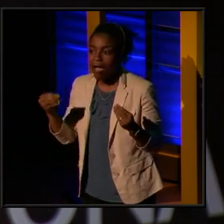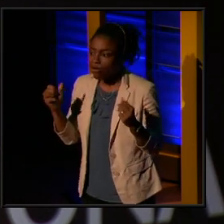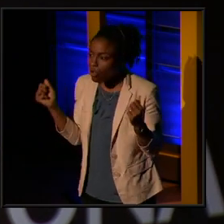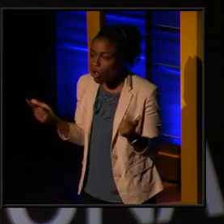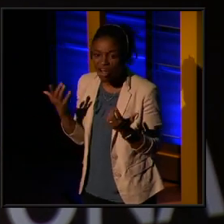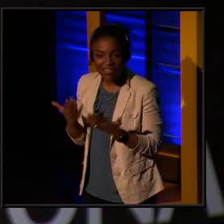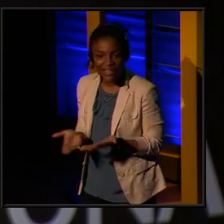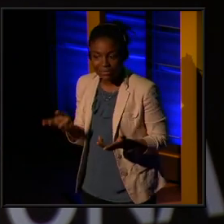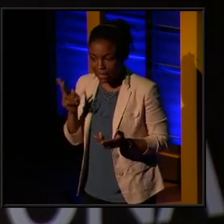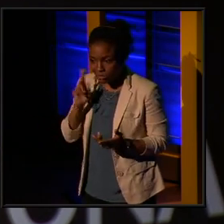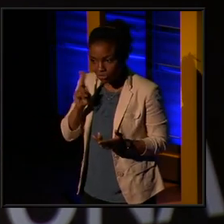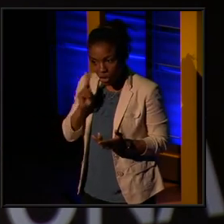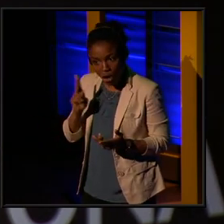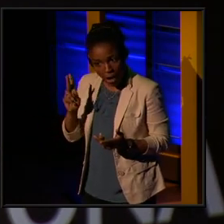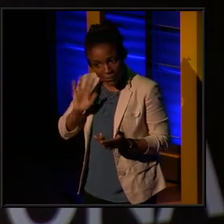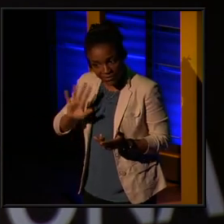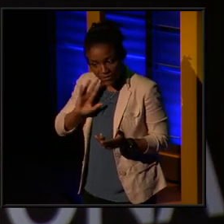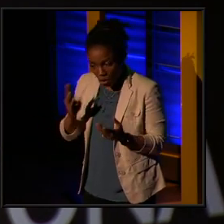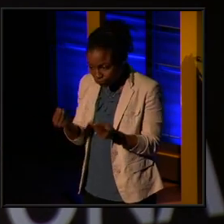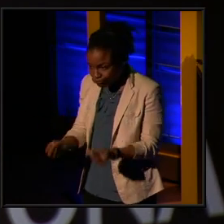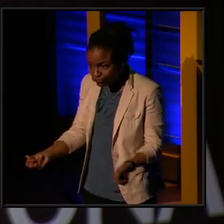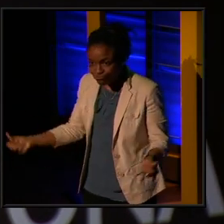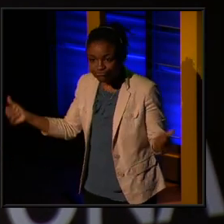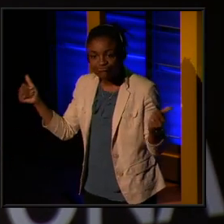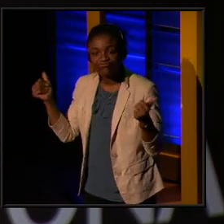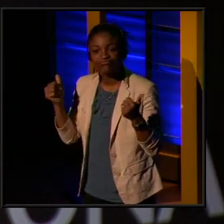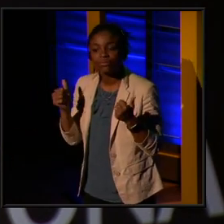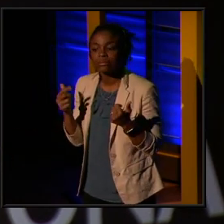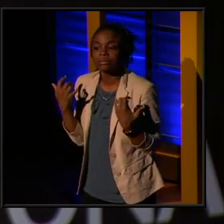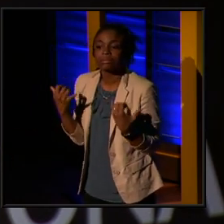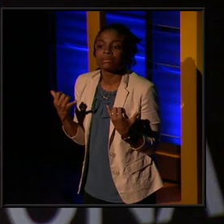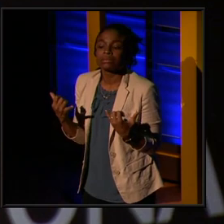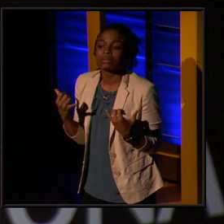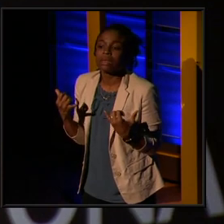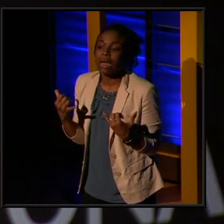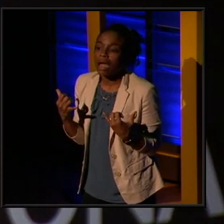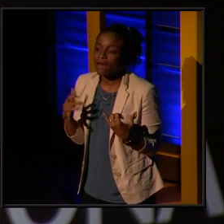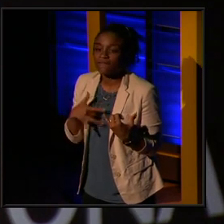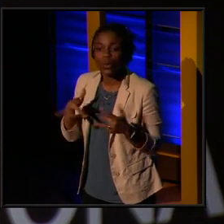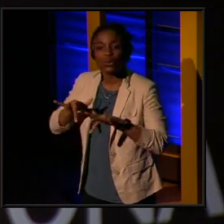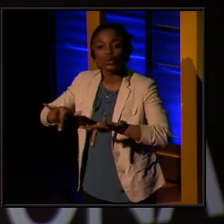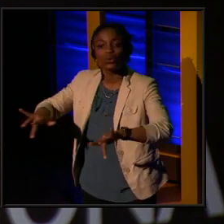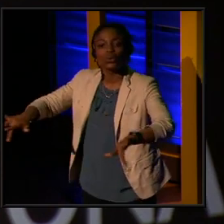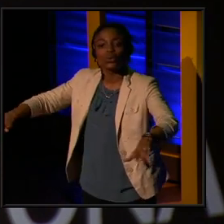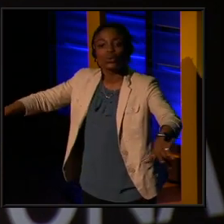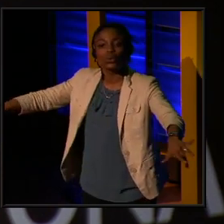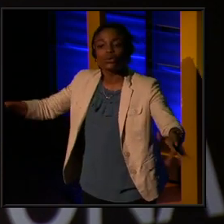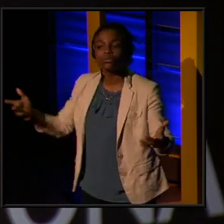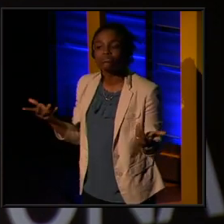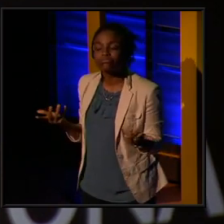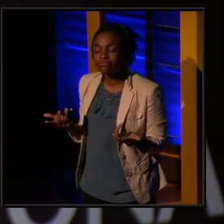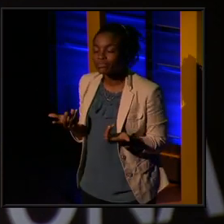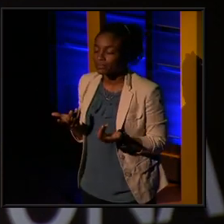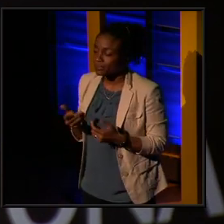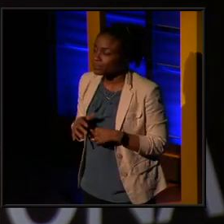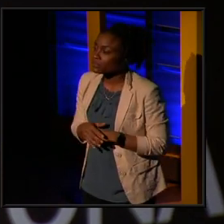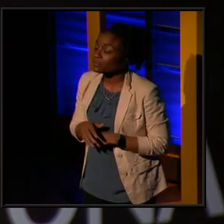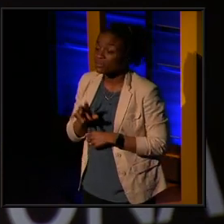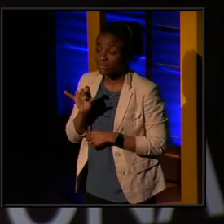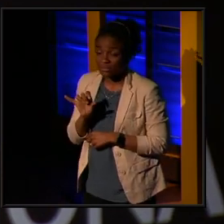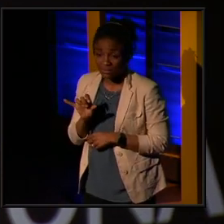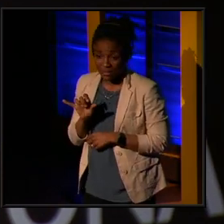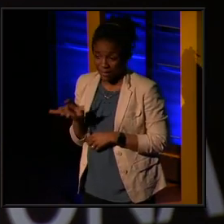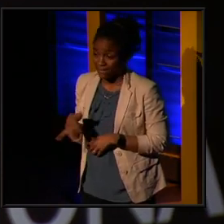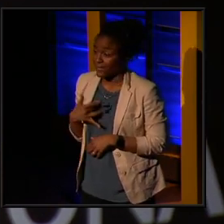were disappearing. And to the point now, it was almost like a barren wasteland. And I was like, there is